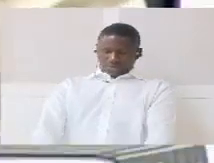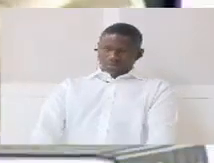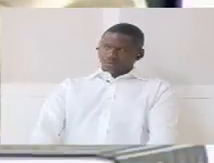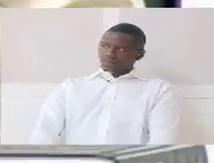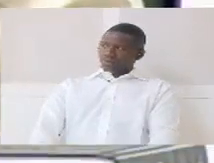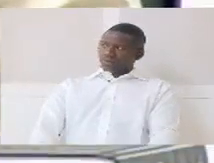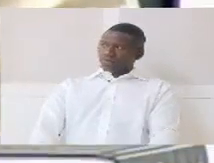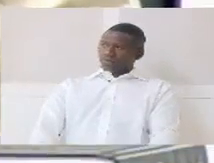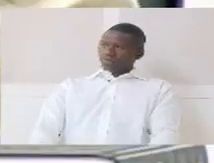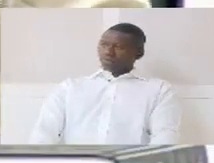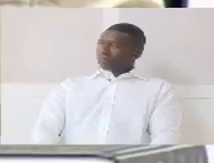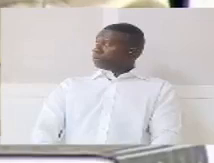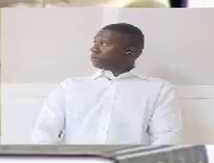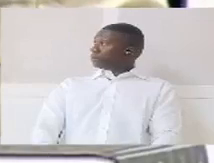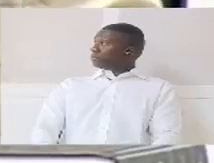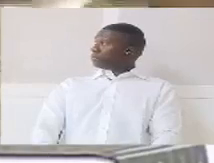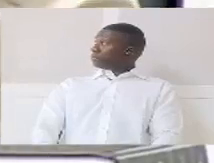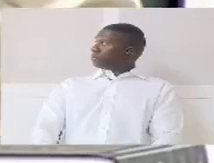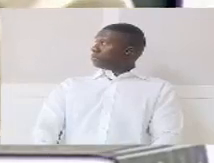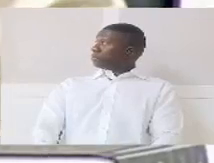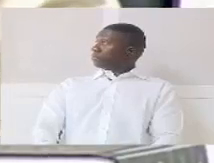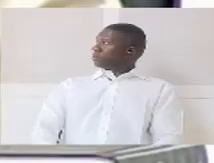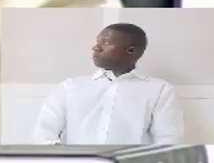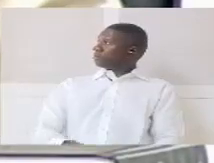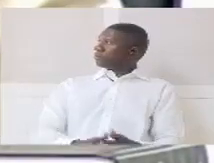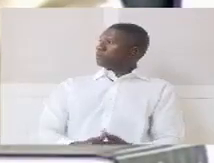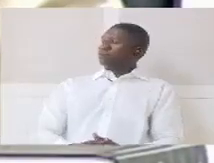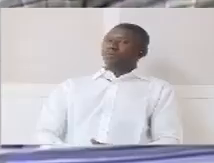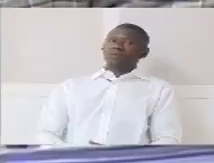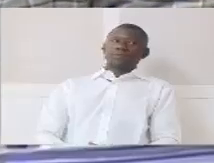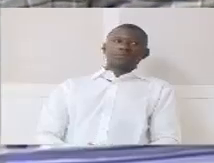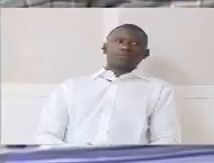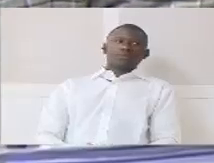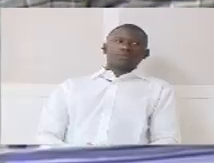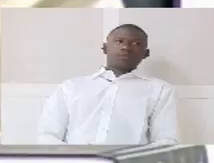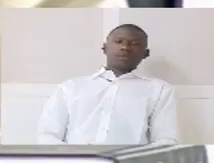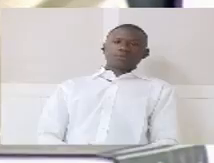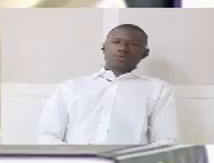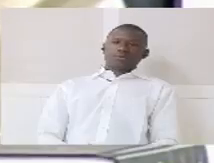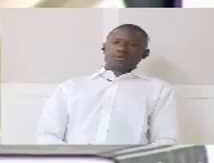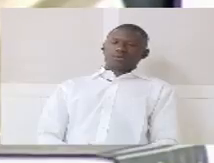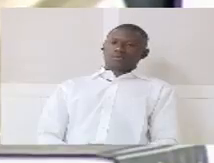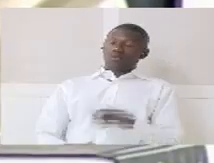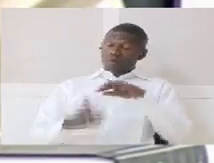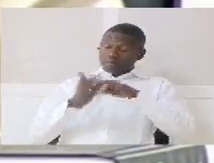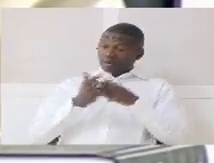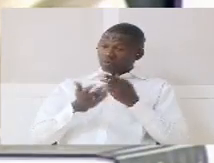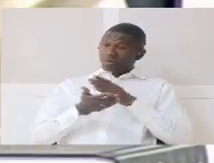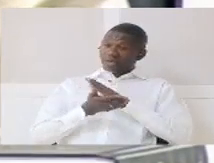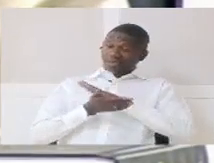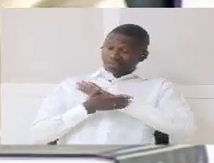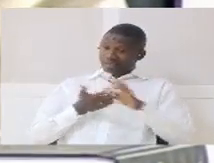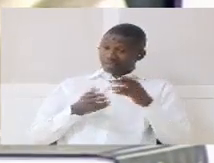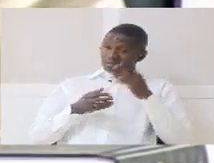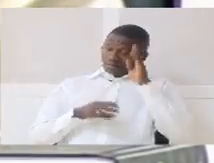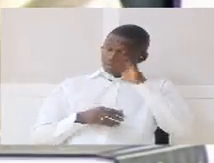you will silence about it. But I told the department agent that no scale about this. Yeah. So you were cleared? So I was cleared. So we cannot